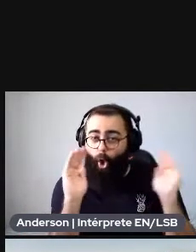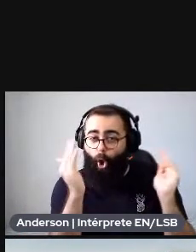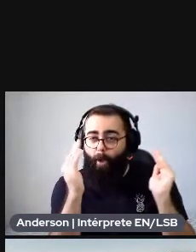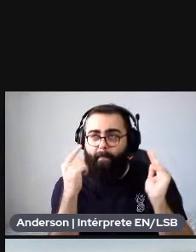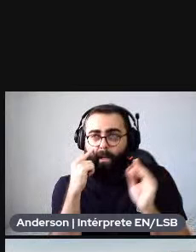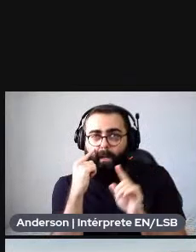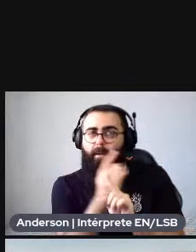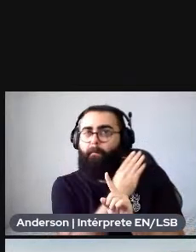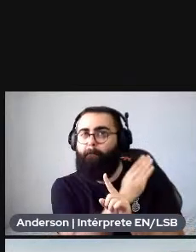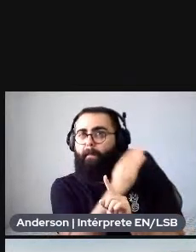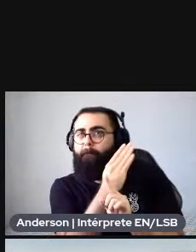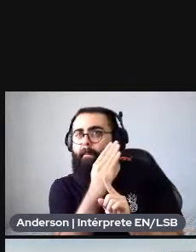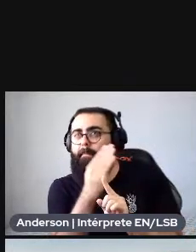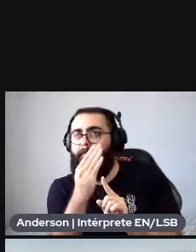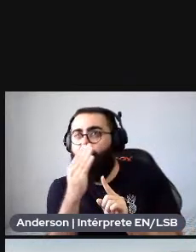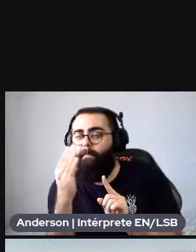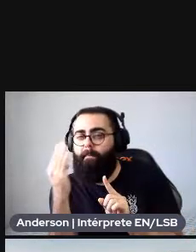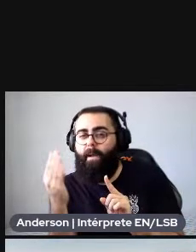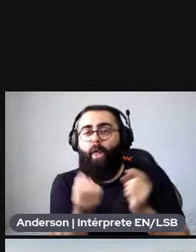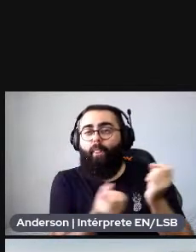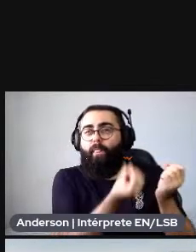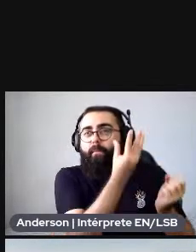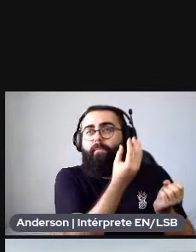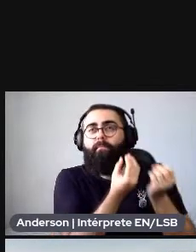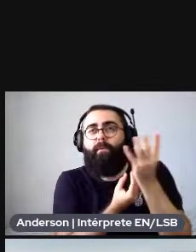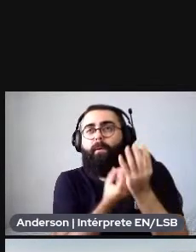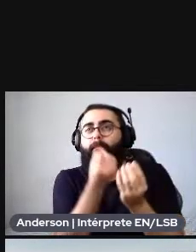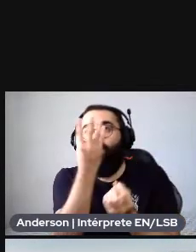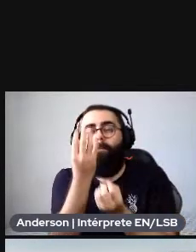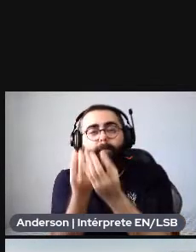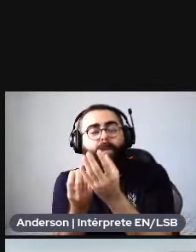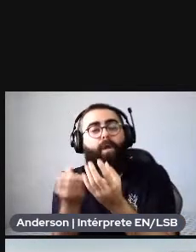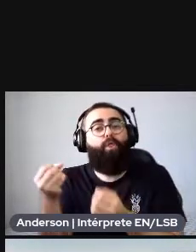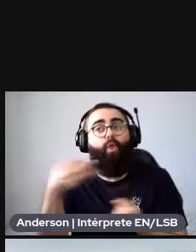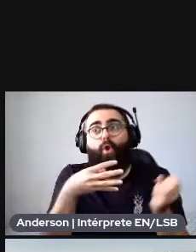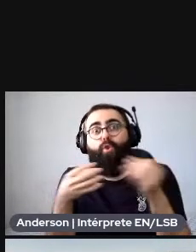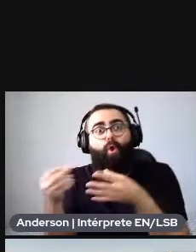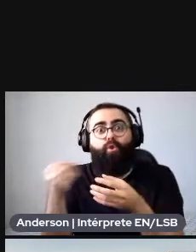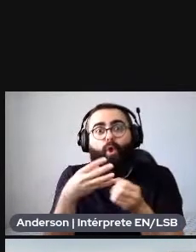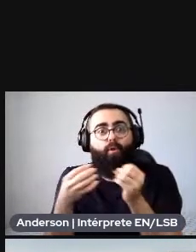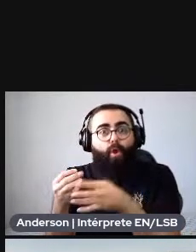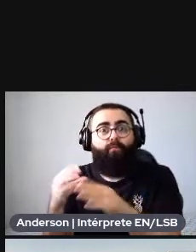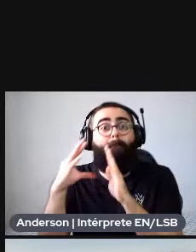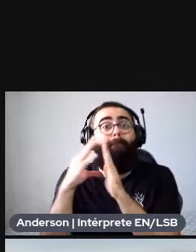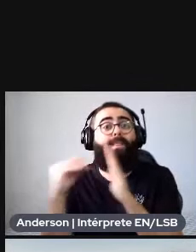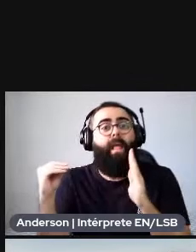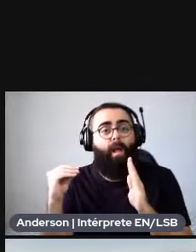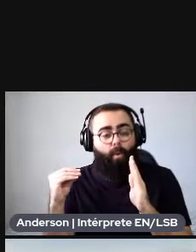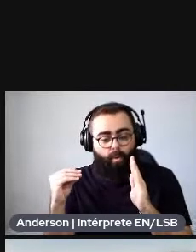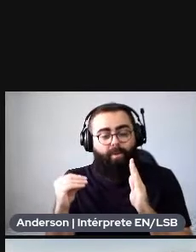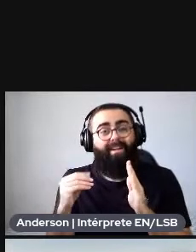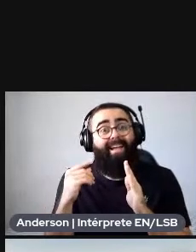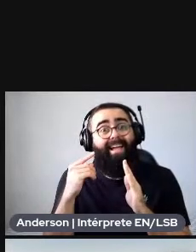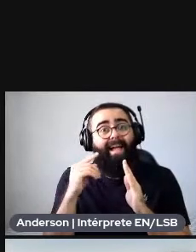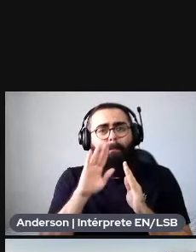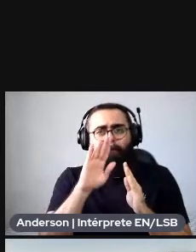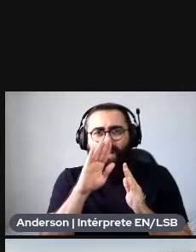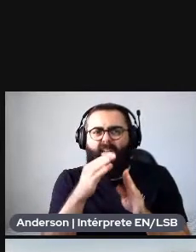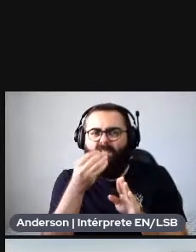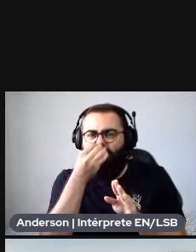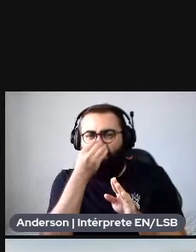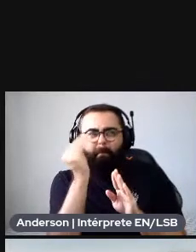the overall schema has been strengthened every time a different sub-schema was added. Now, we are, of